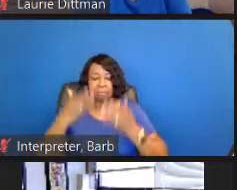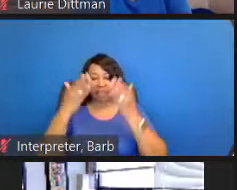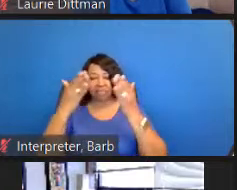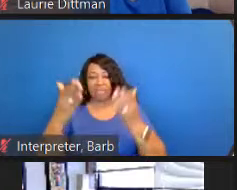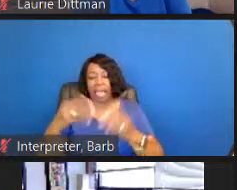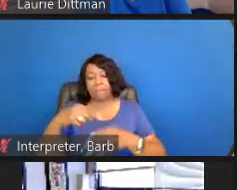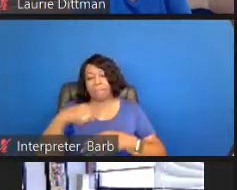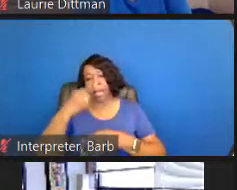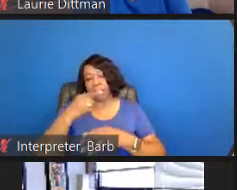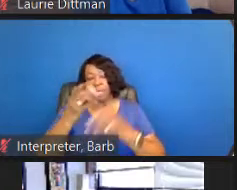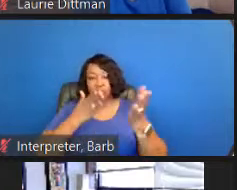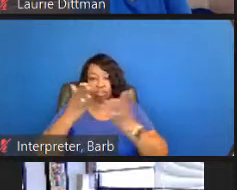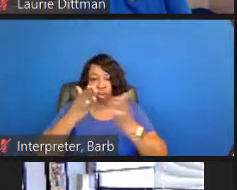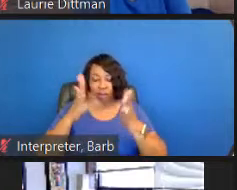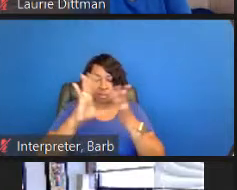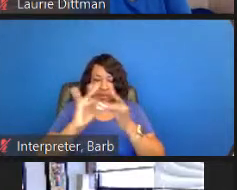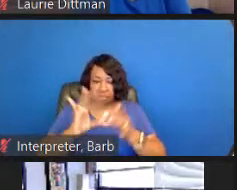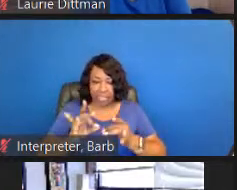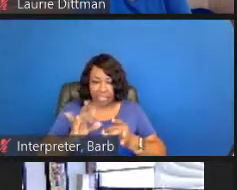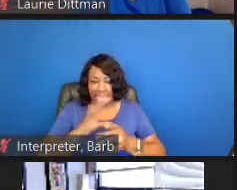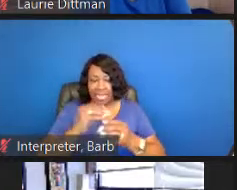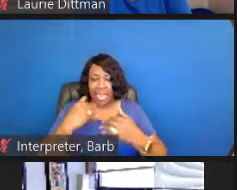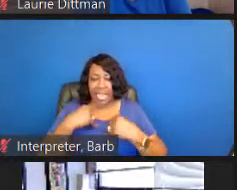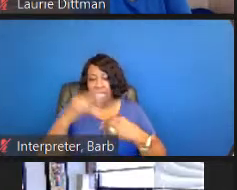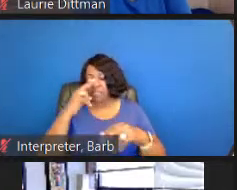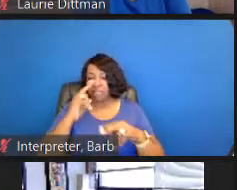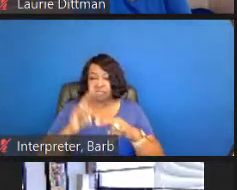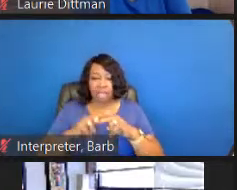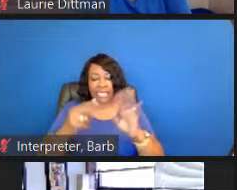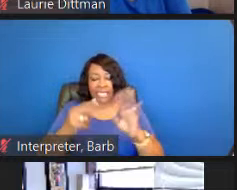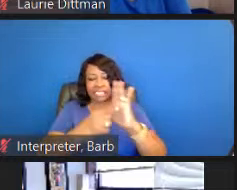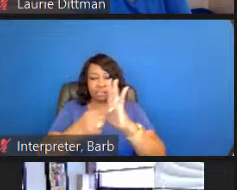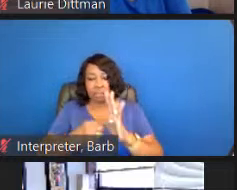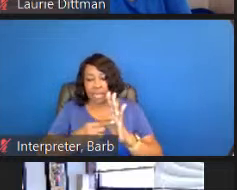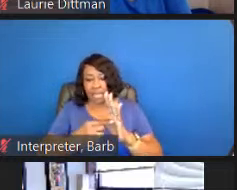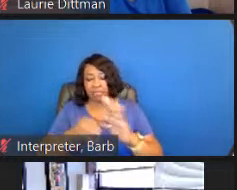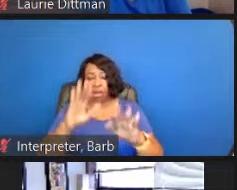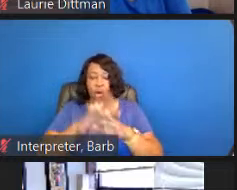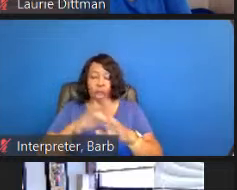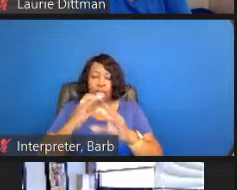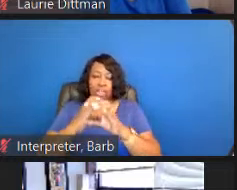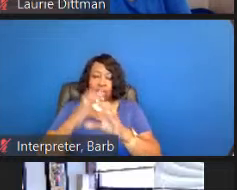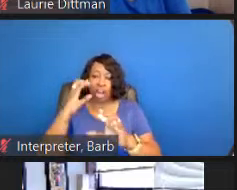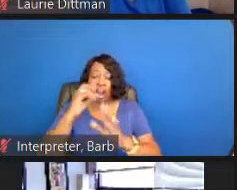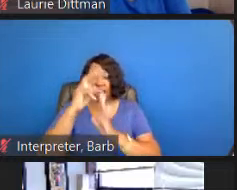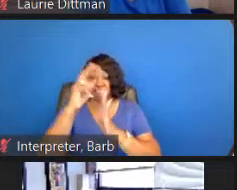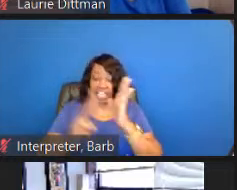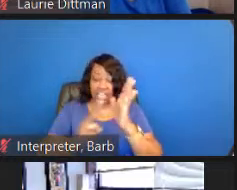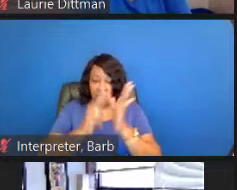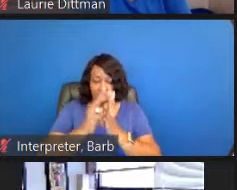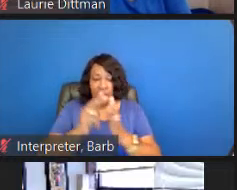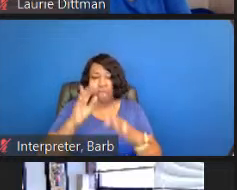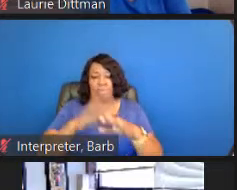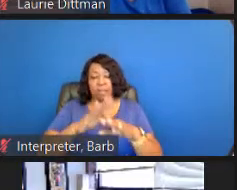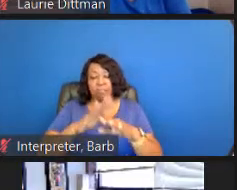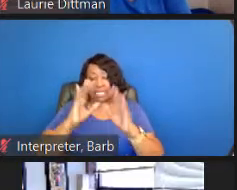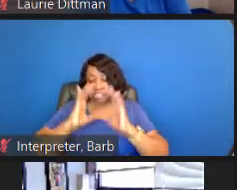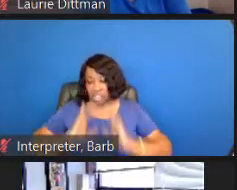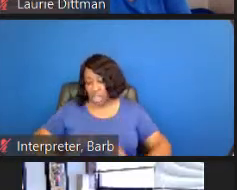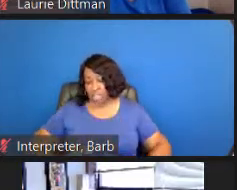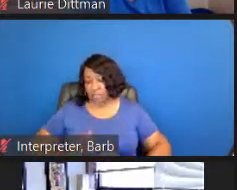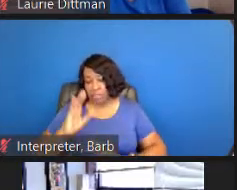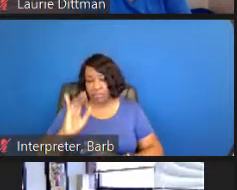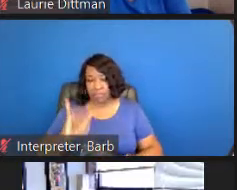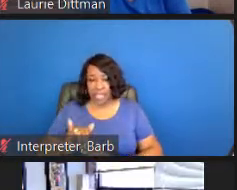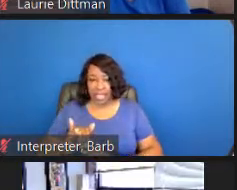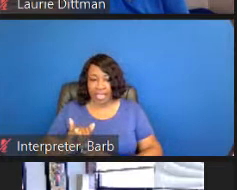messages. And it's also got a fun little display of on-car video. So it reminds our customers that, hey,